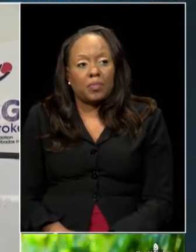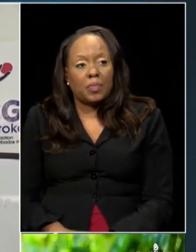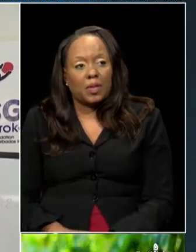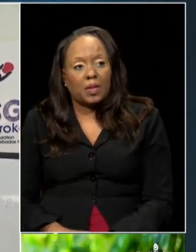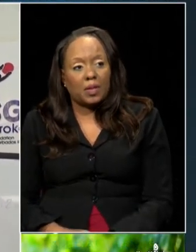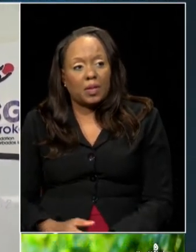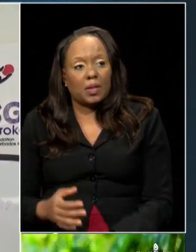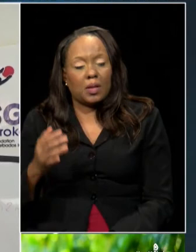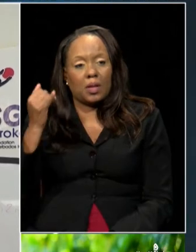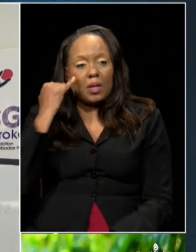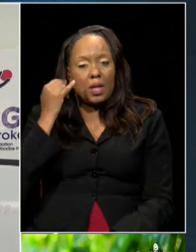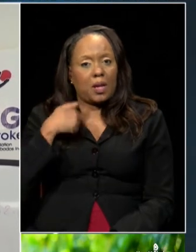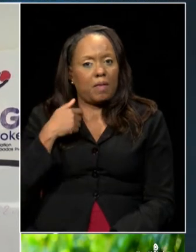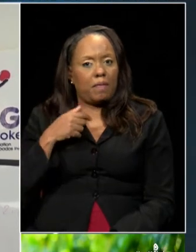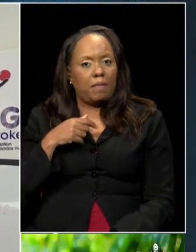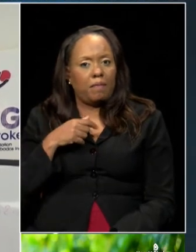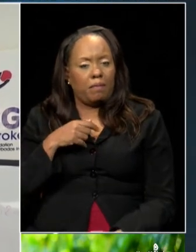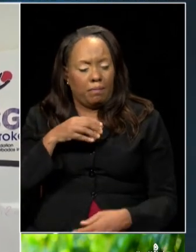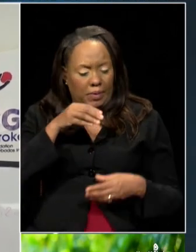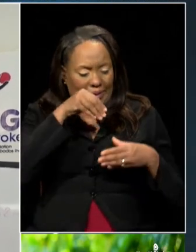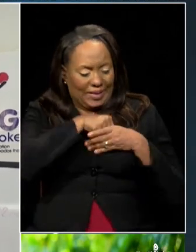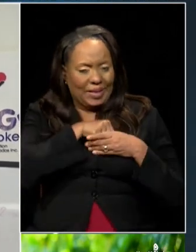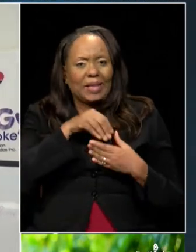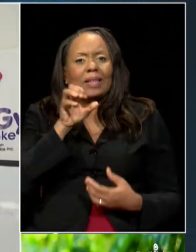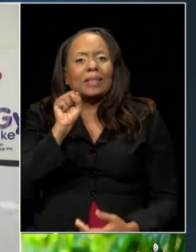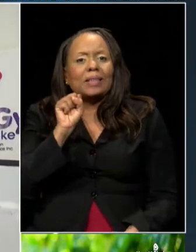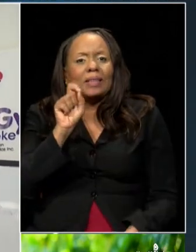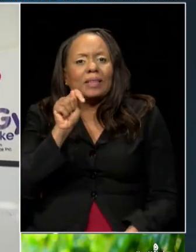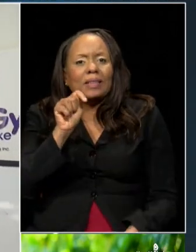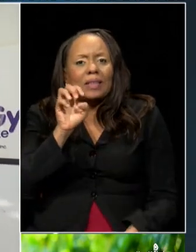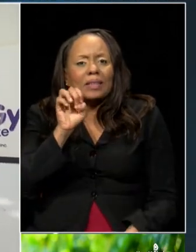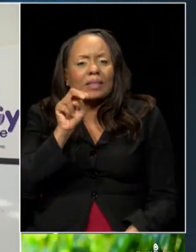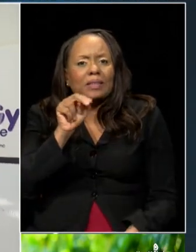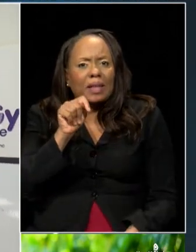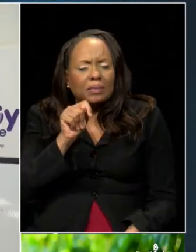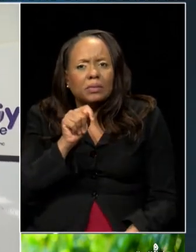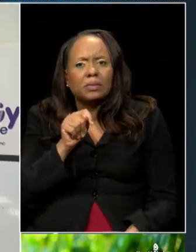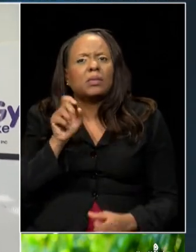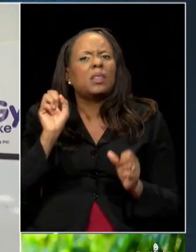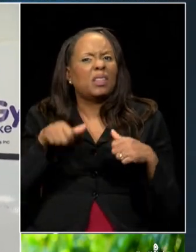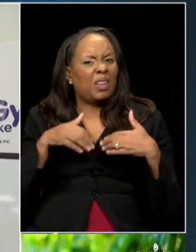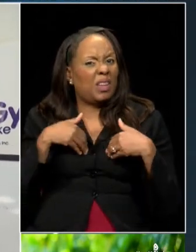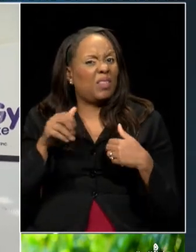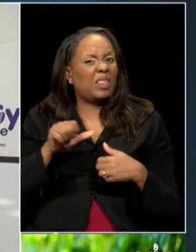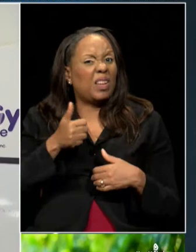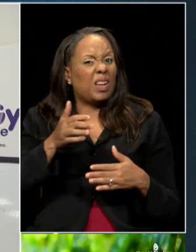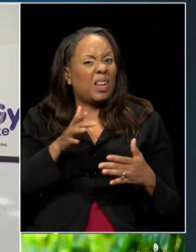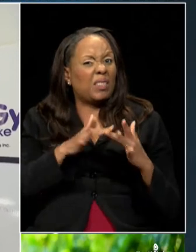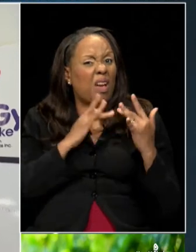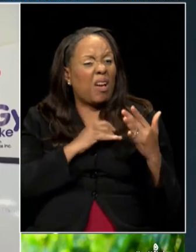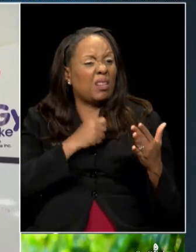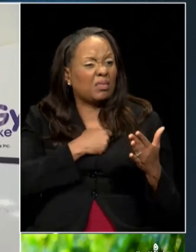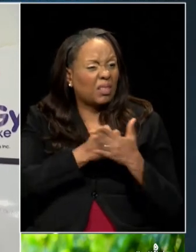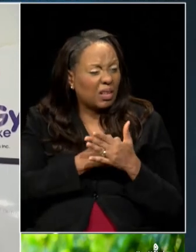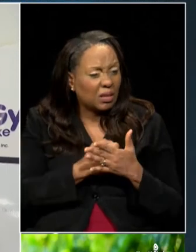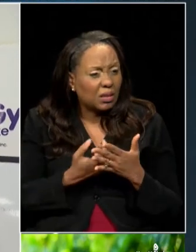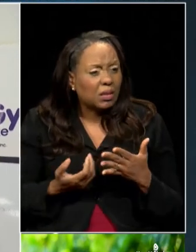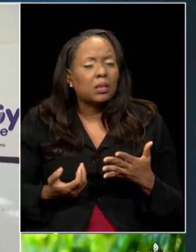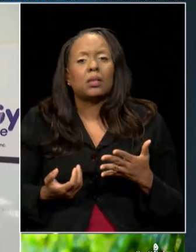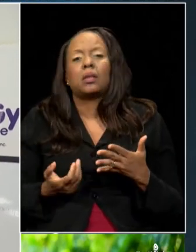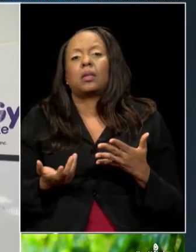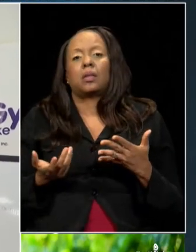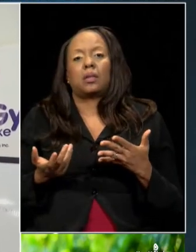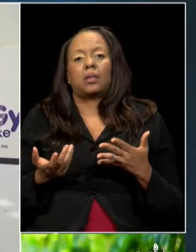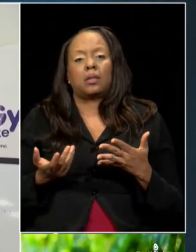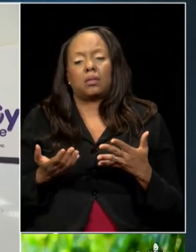coronary artery, they're still at risk of a heart attack in another blood vessel, or even, downstream of where I put that stent, because of progression